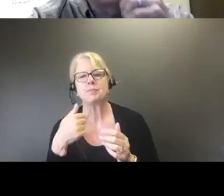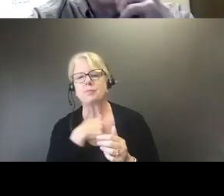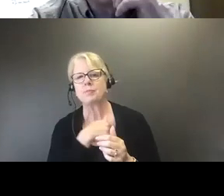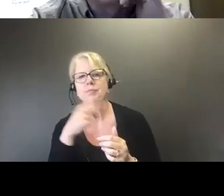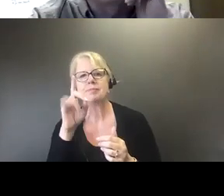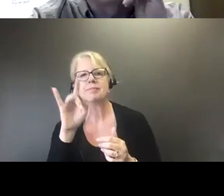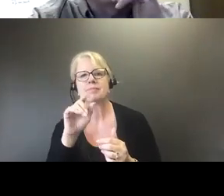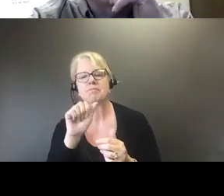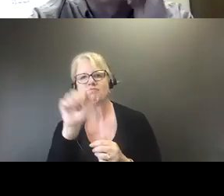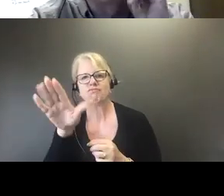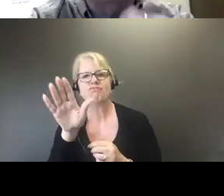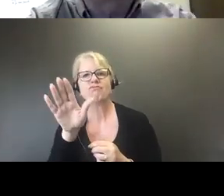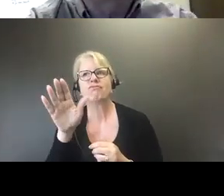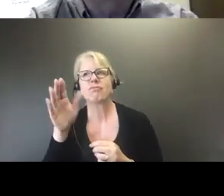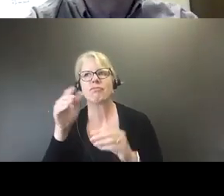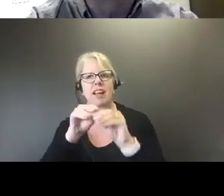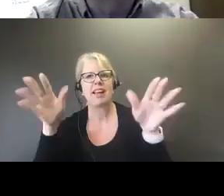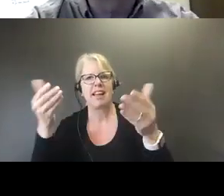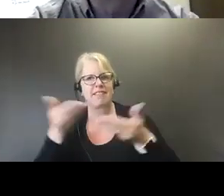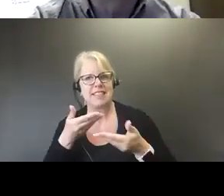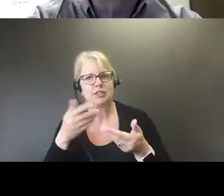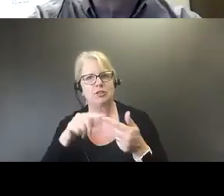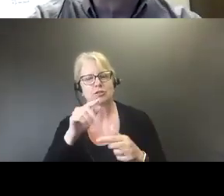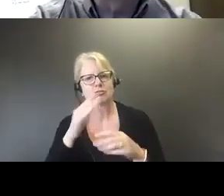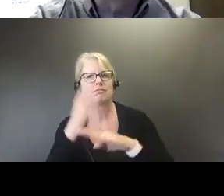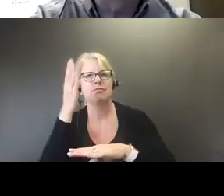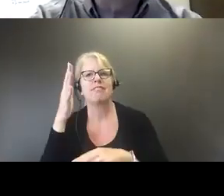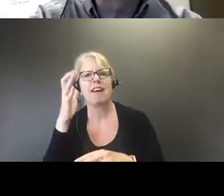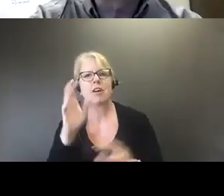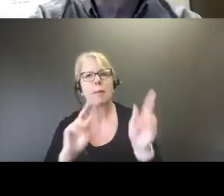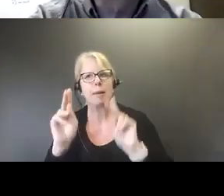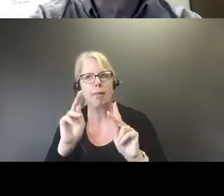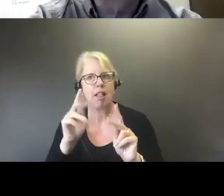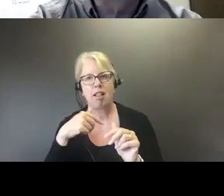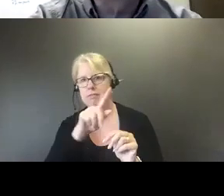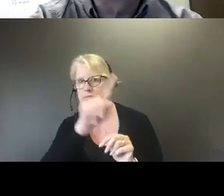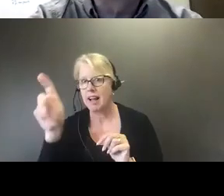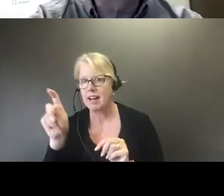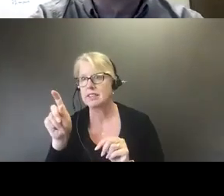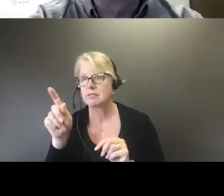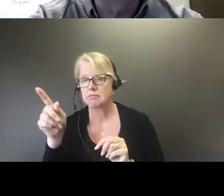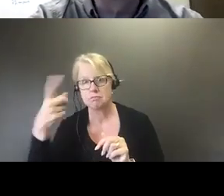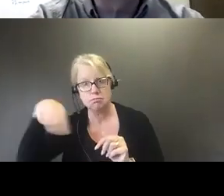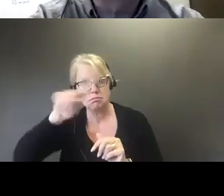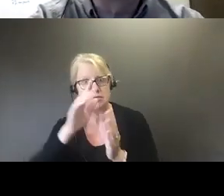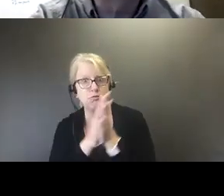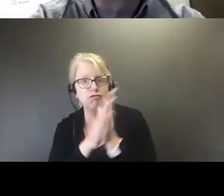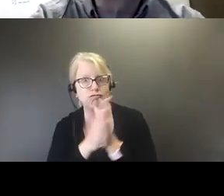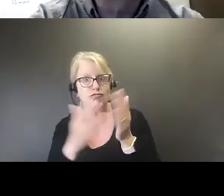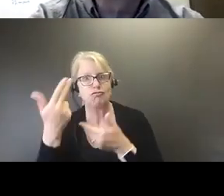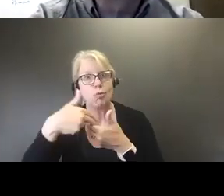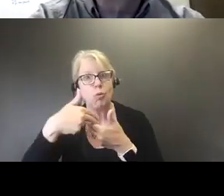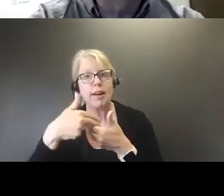to that group of over 500 individuals to whether they would be interested in joining and